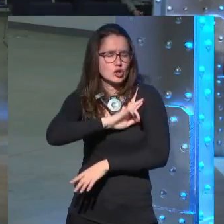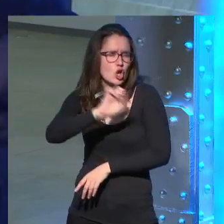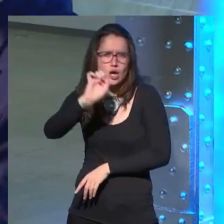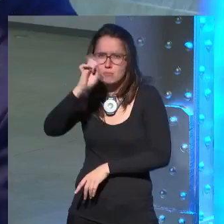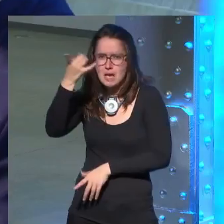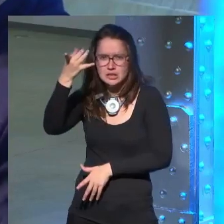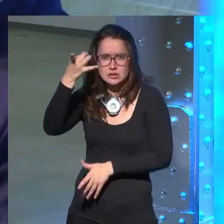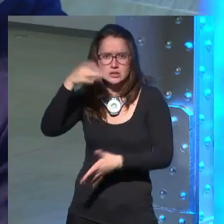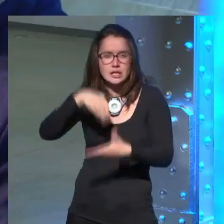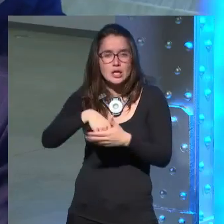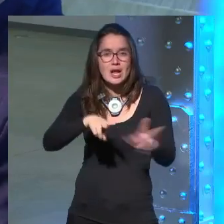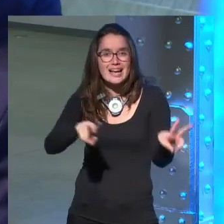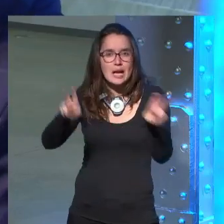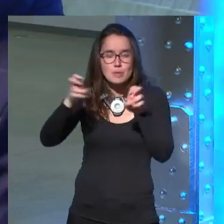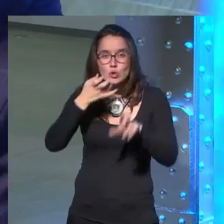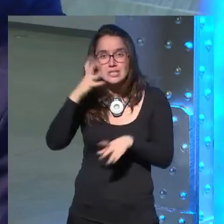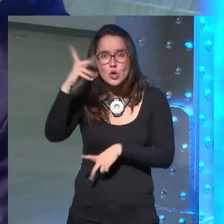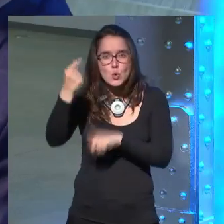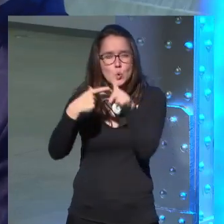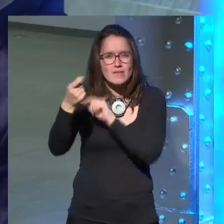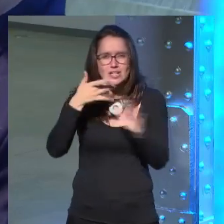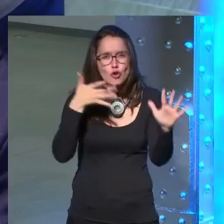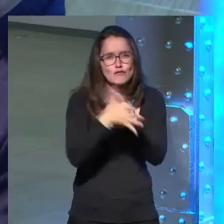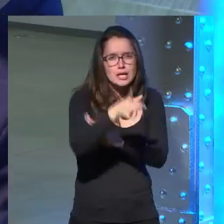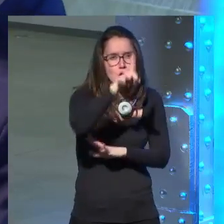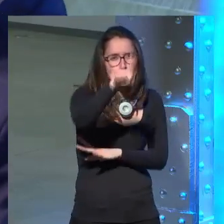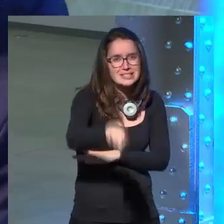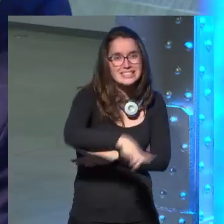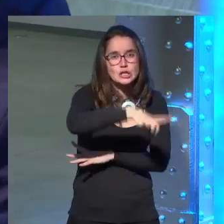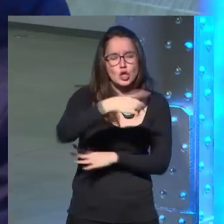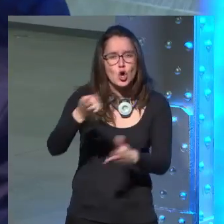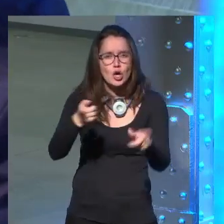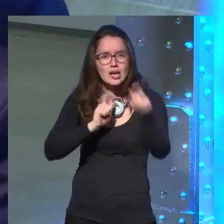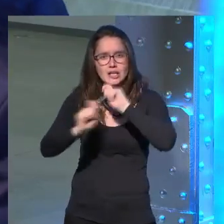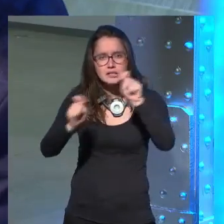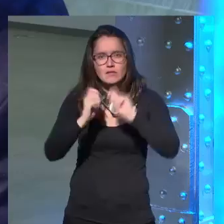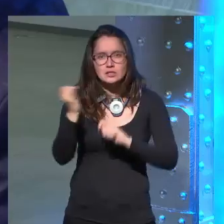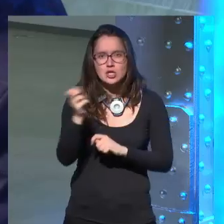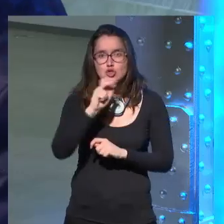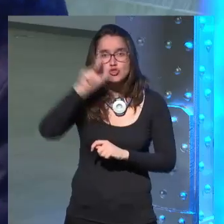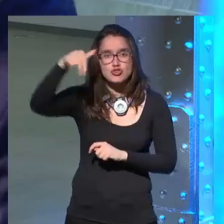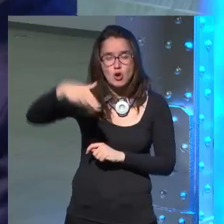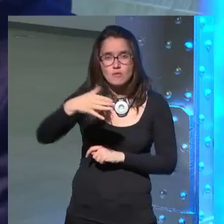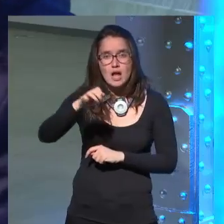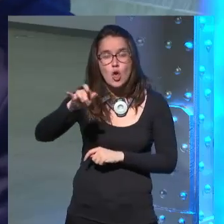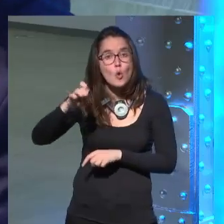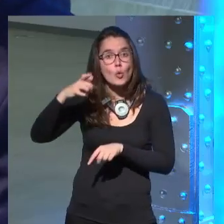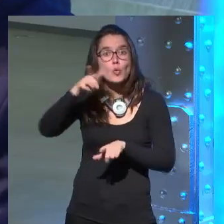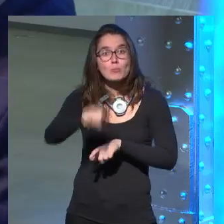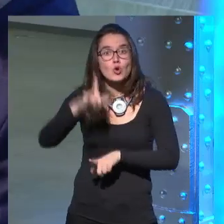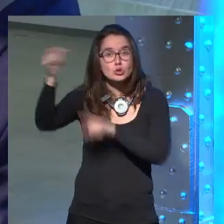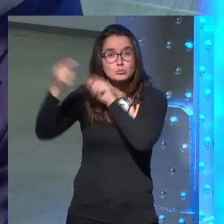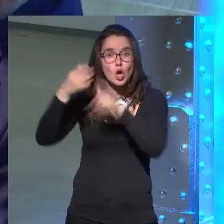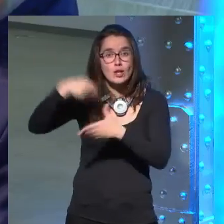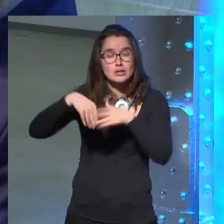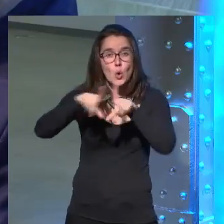chapter about whether the universe is infinite, I interviewed John Barrow, a cosmologist in Cambridge, and I know him very well, and